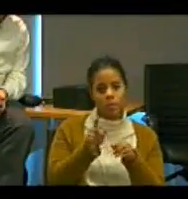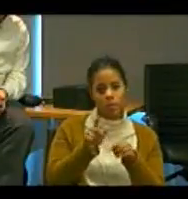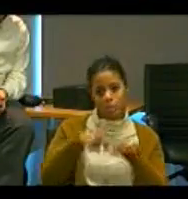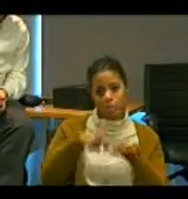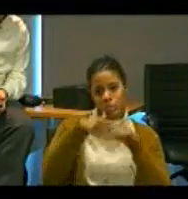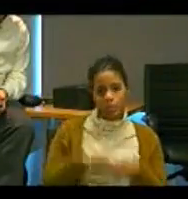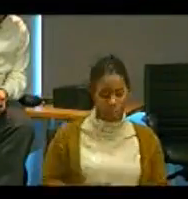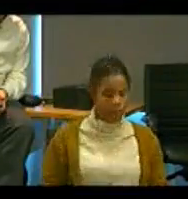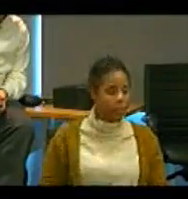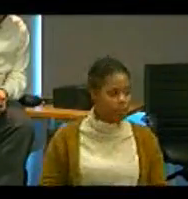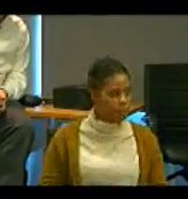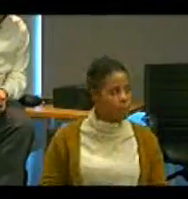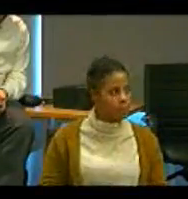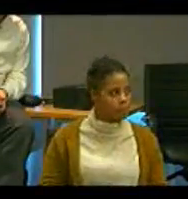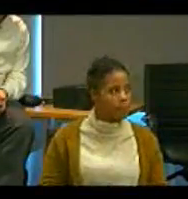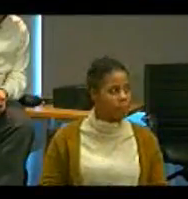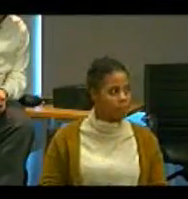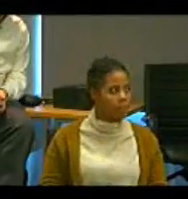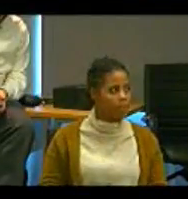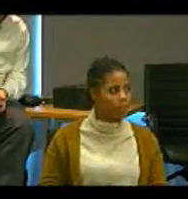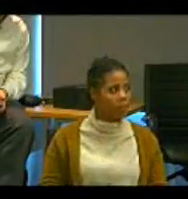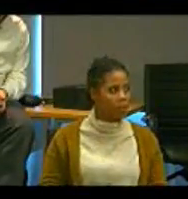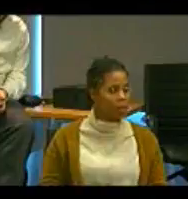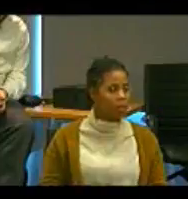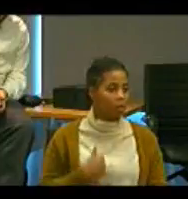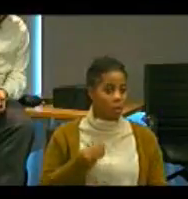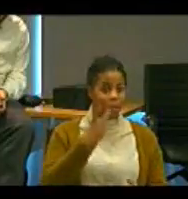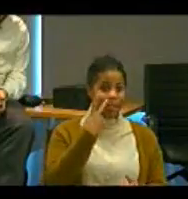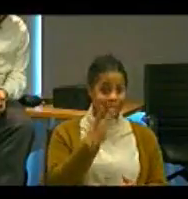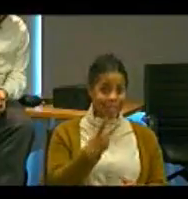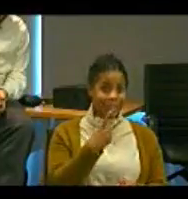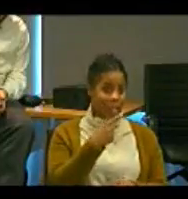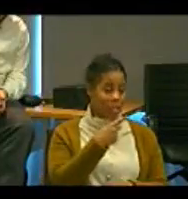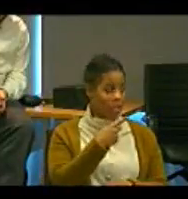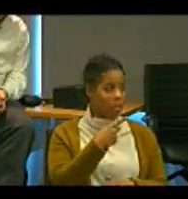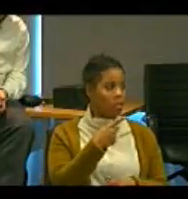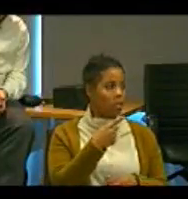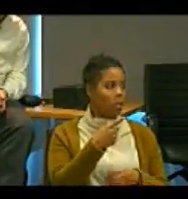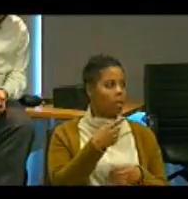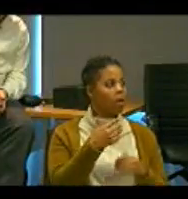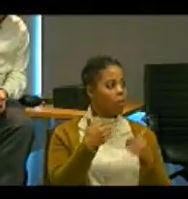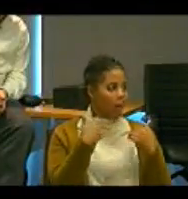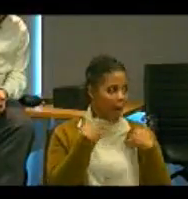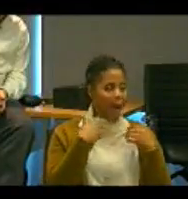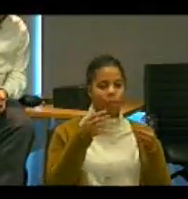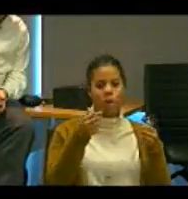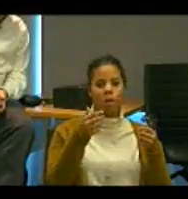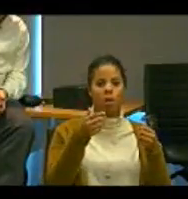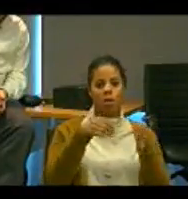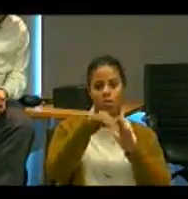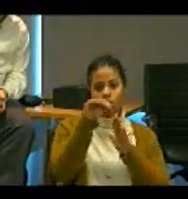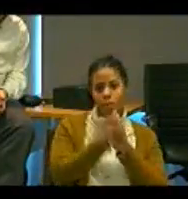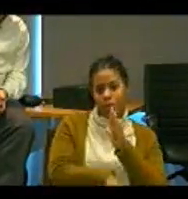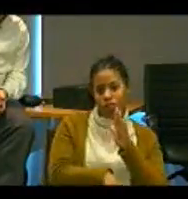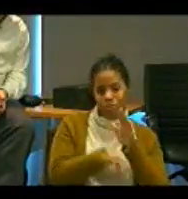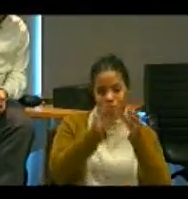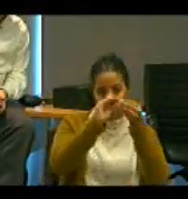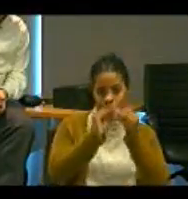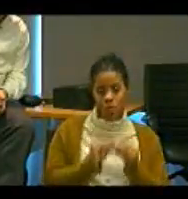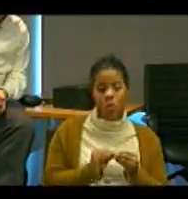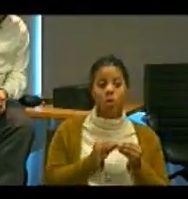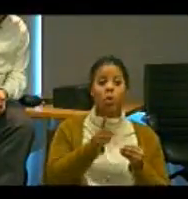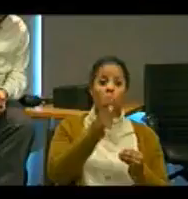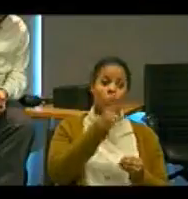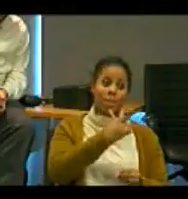Next slide, please. So what we see here when we estimate a regression equation on who's likely to be suspended,